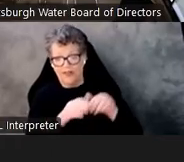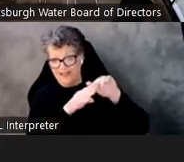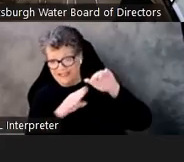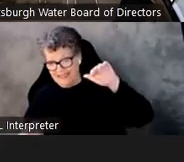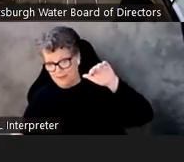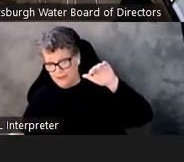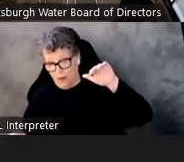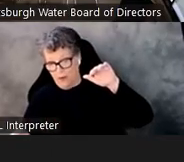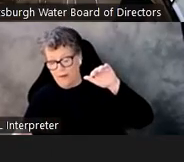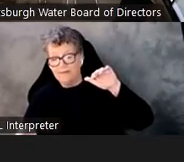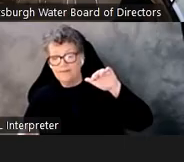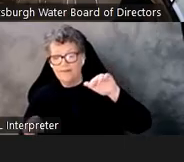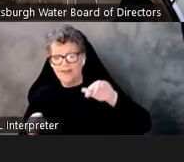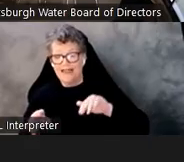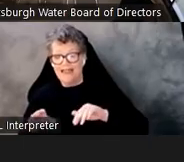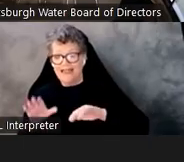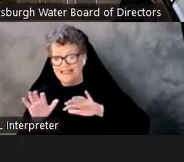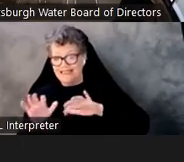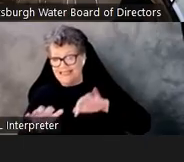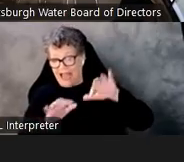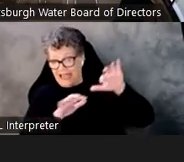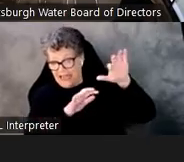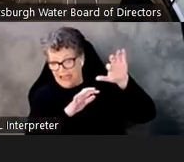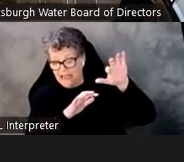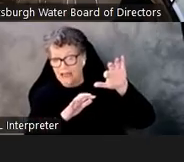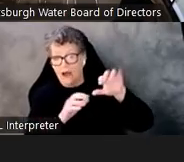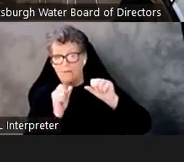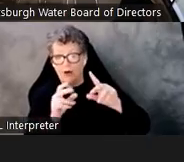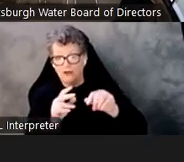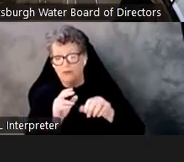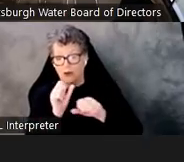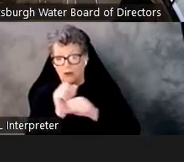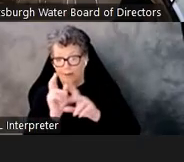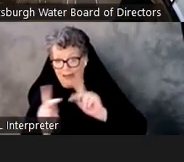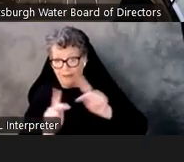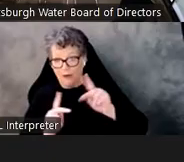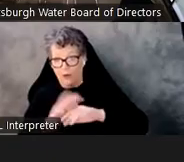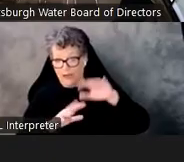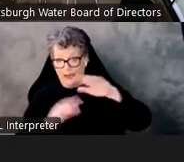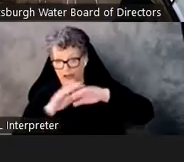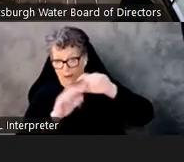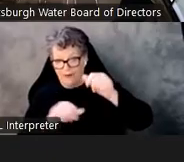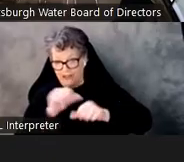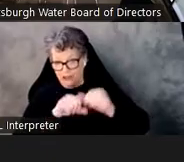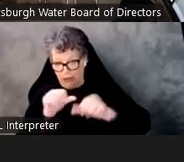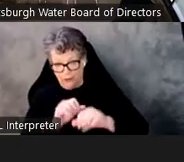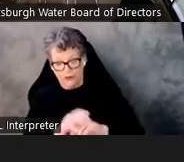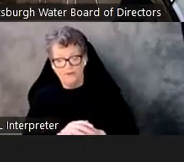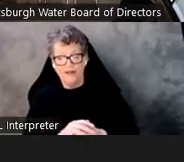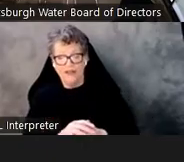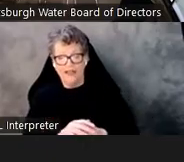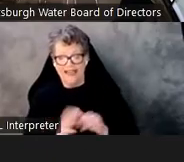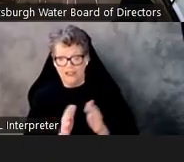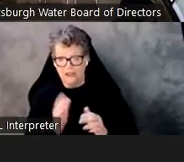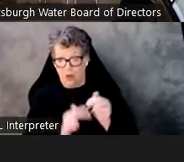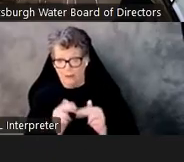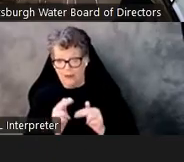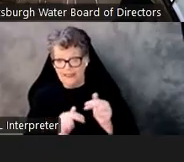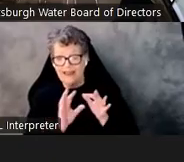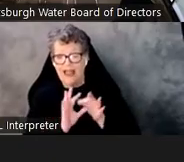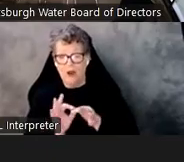slope, stacking of multiple trades working on top of each other, in other words, in a small building, and